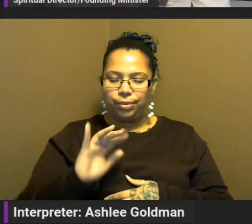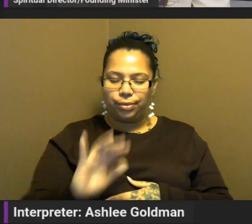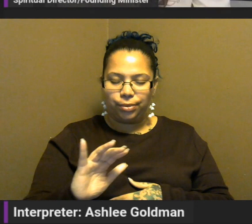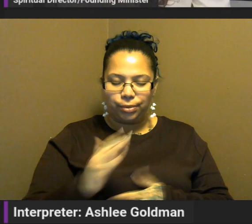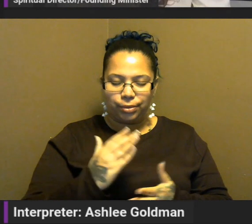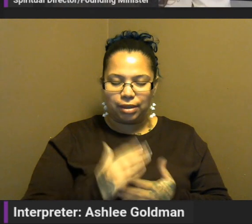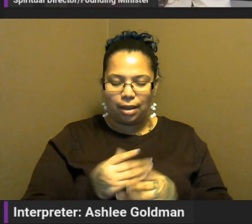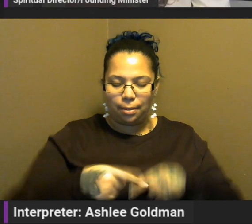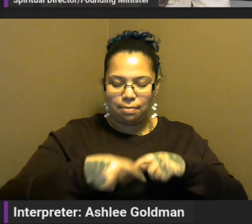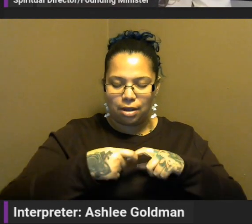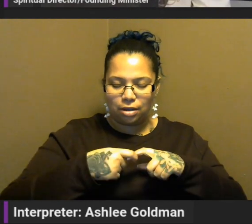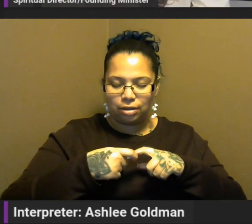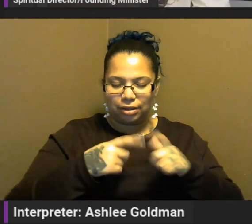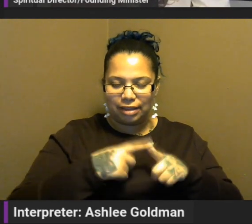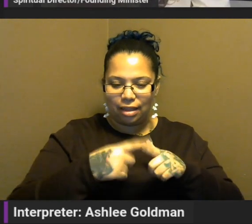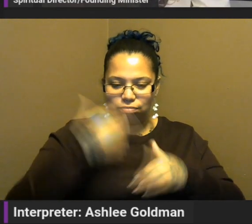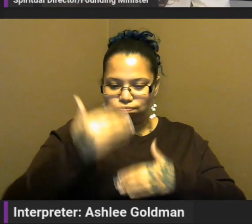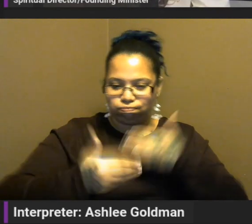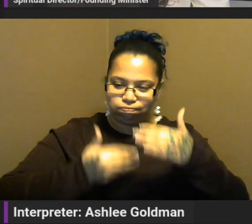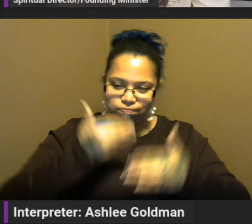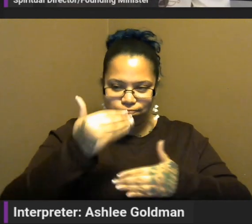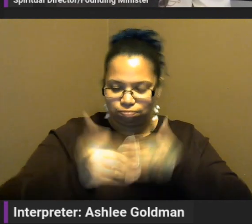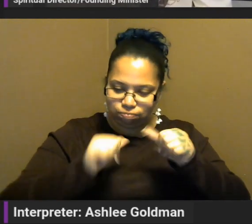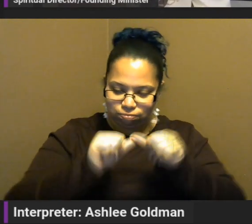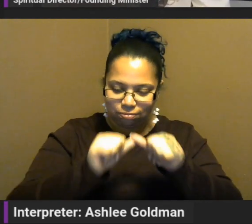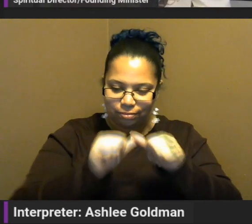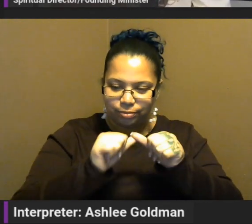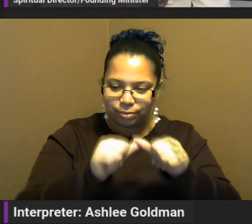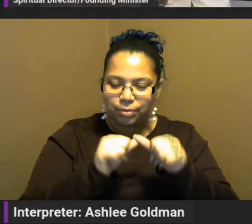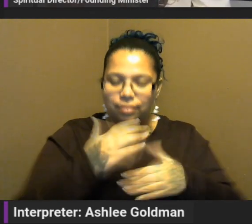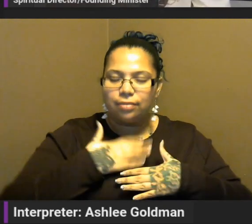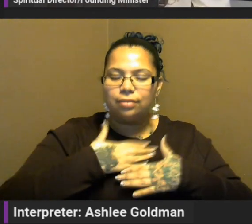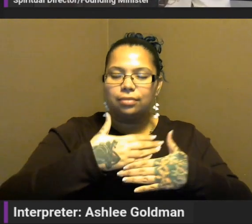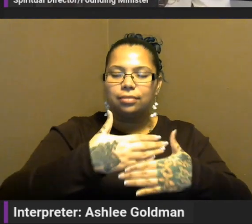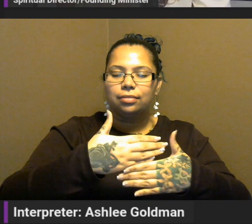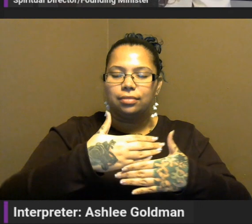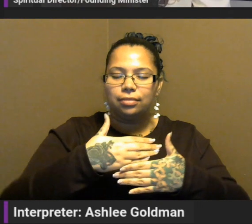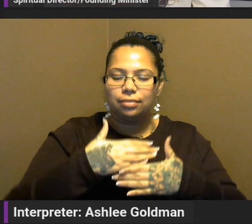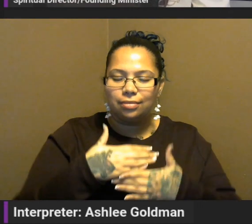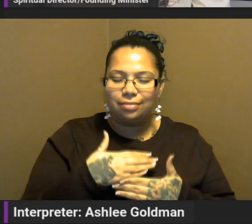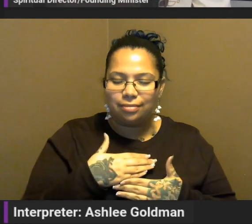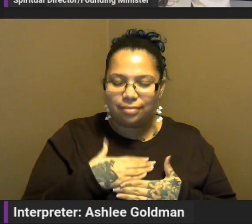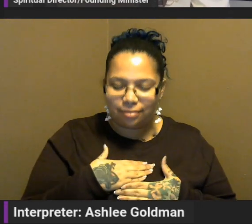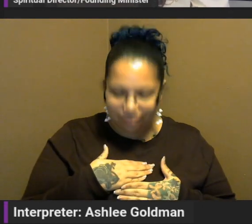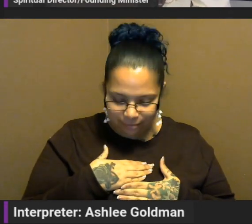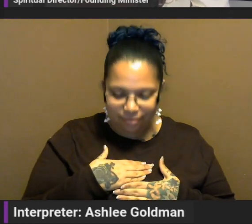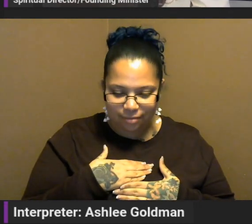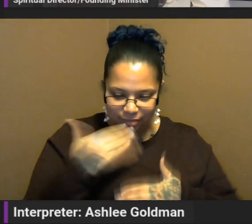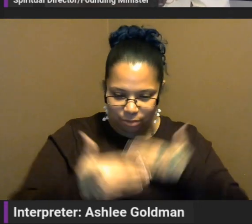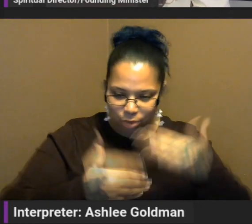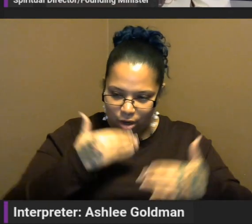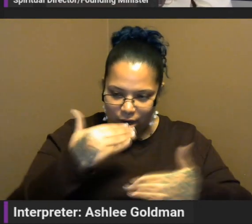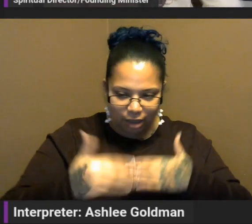exhale. The ongoing process of respiration, the ongoing process of inspiration,